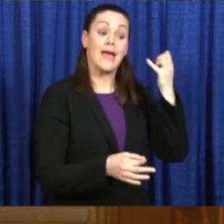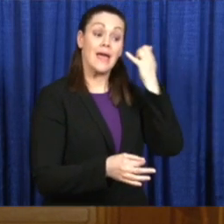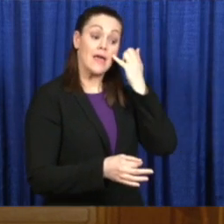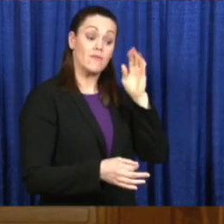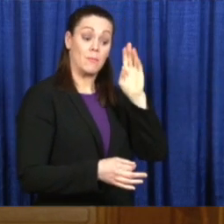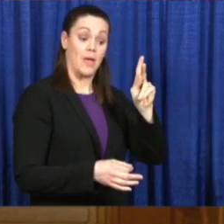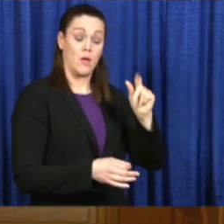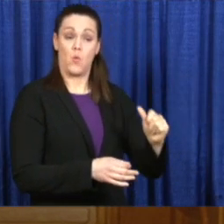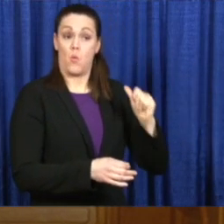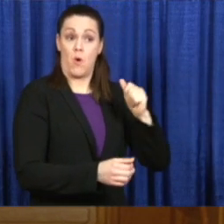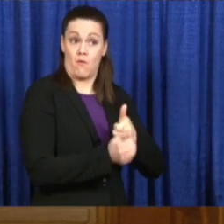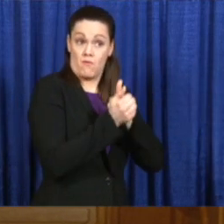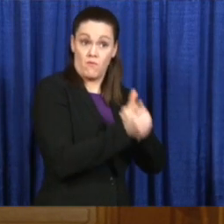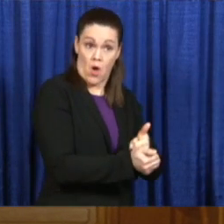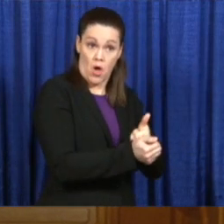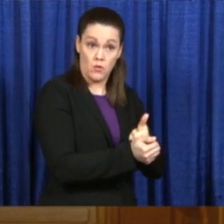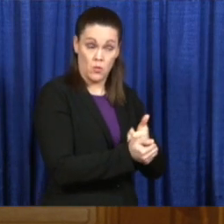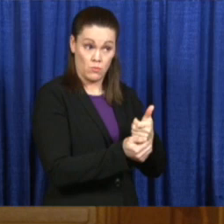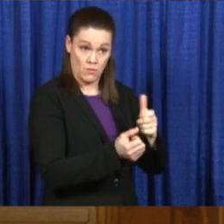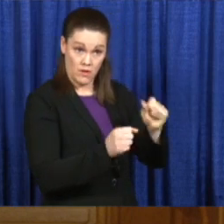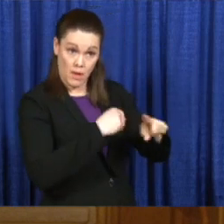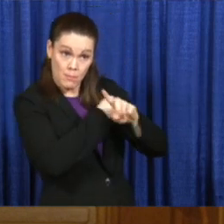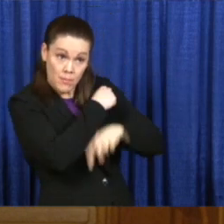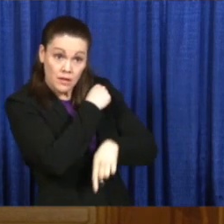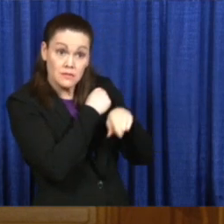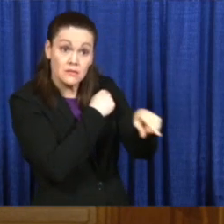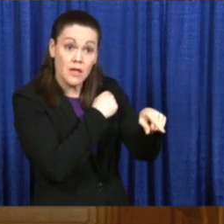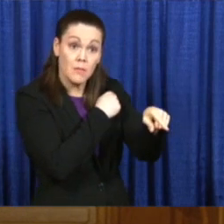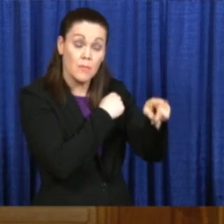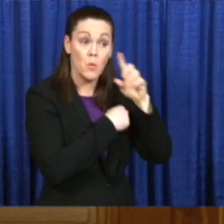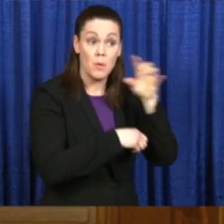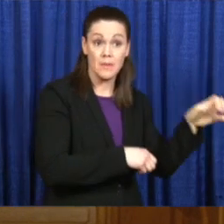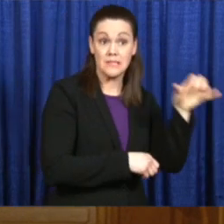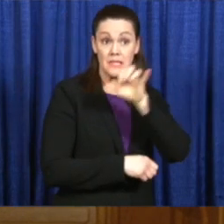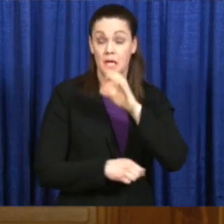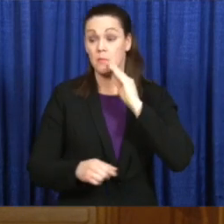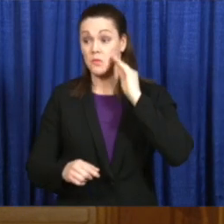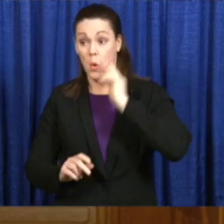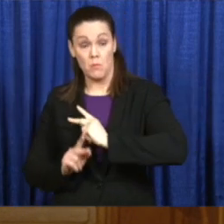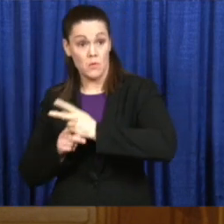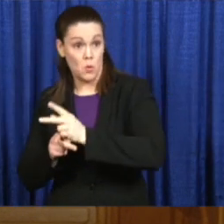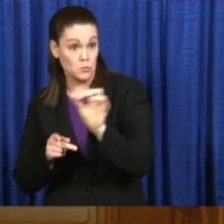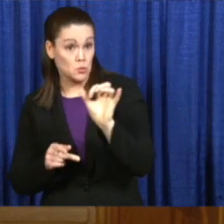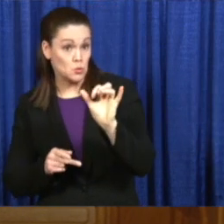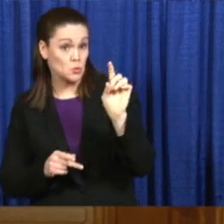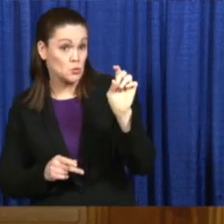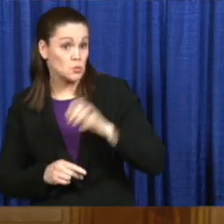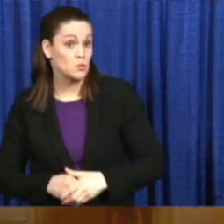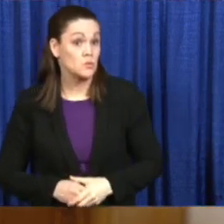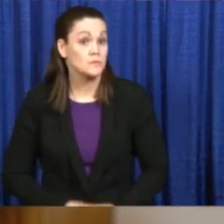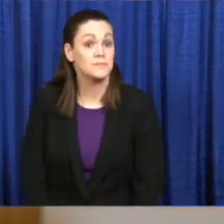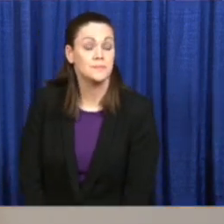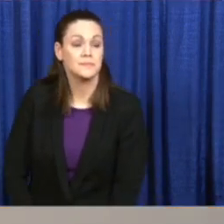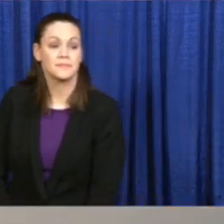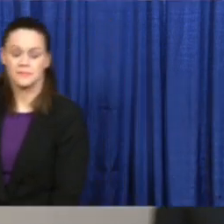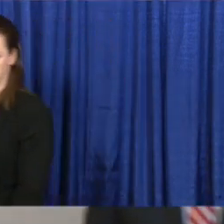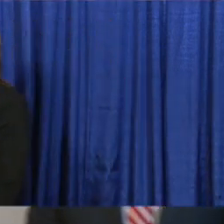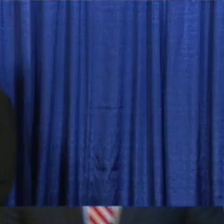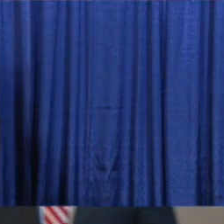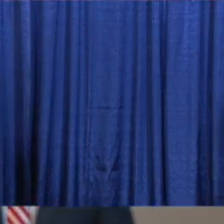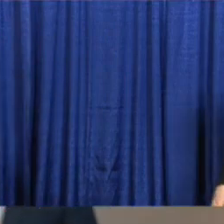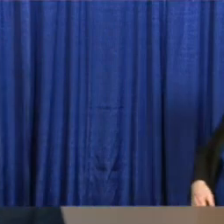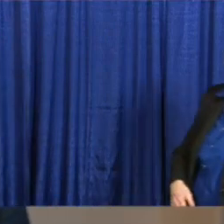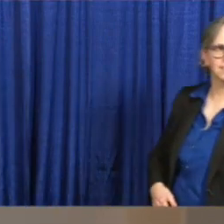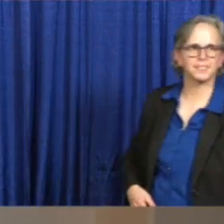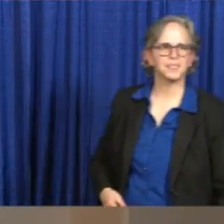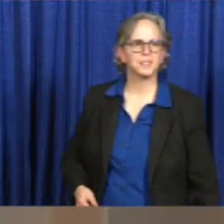follow the order, and have you thought about extending this to residential renters? I'll take that, John. Sure. Well, first of all, I'll